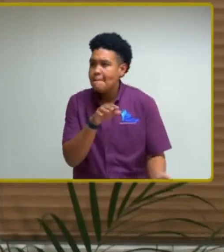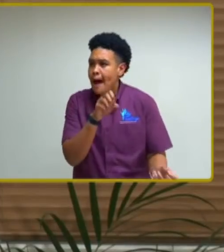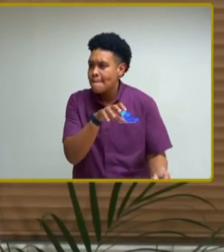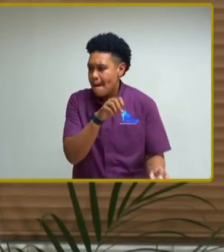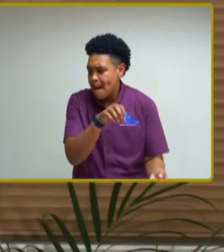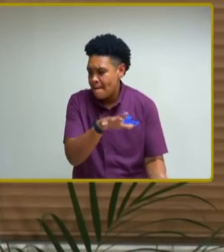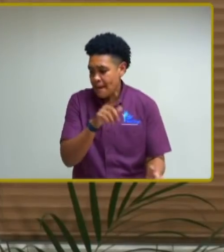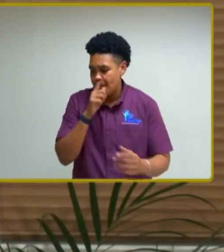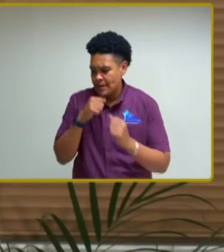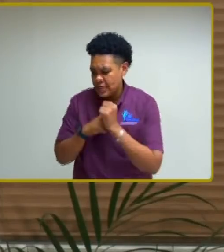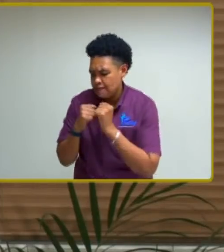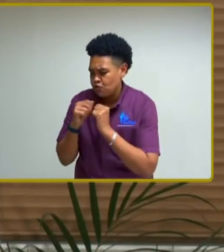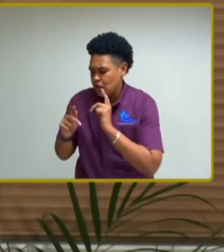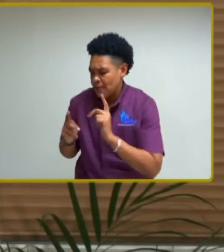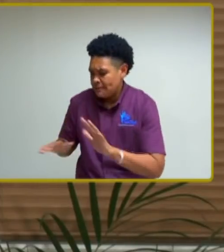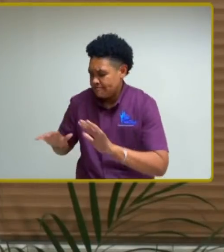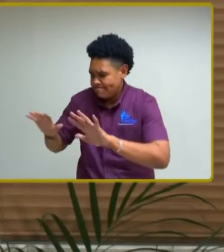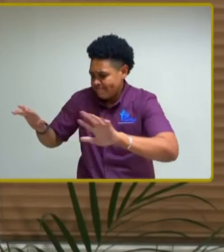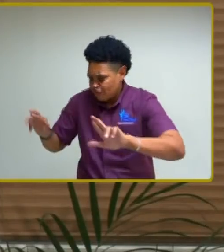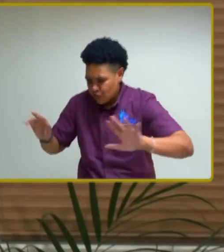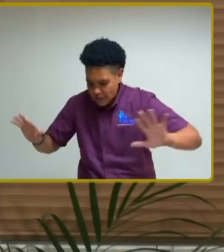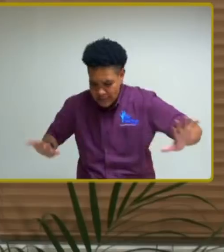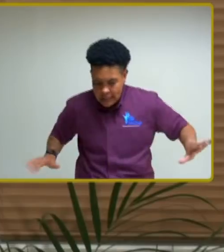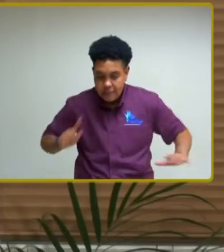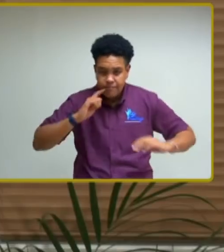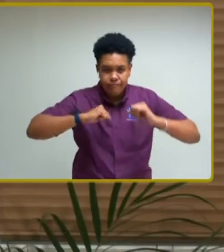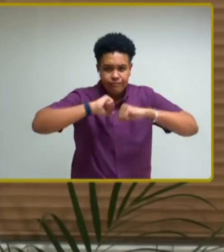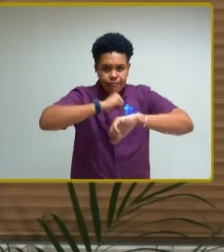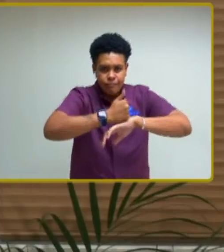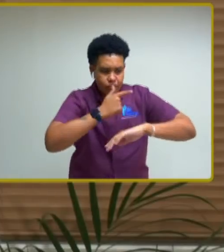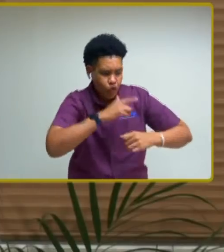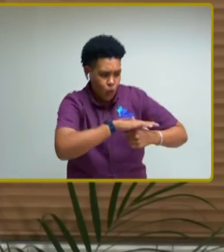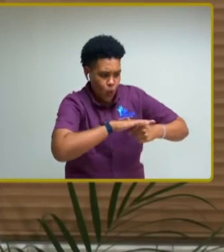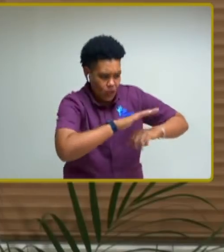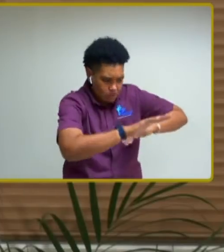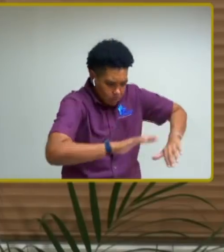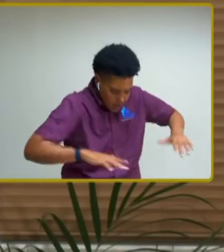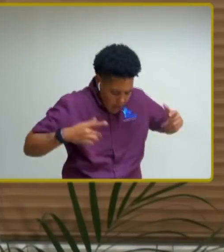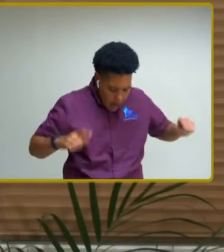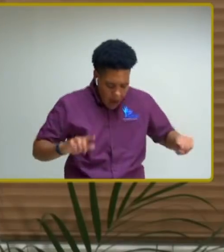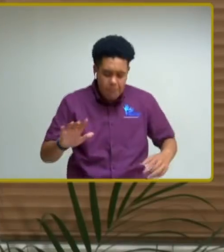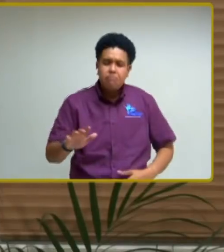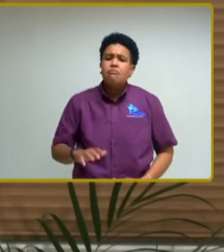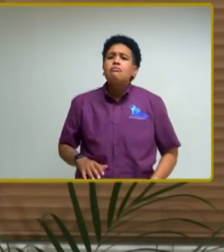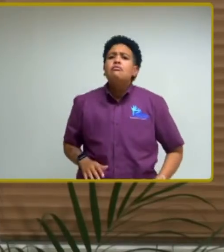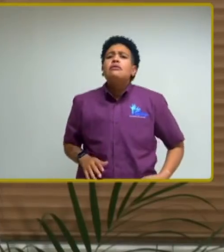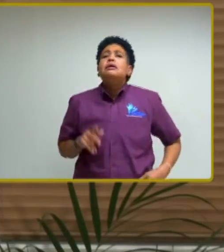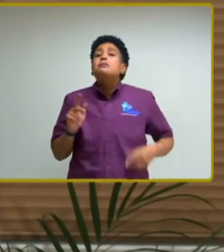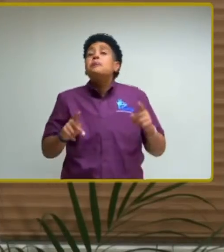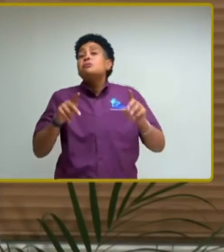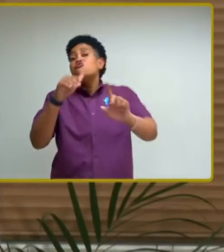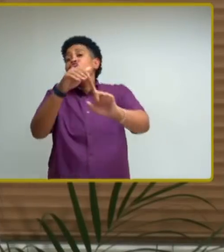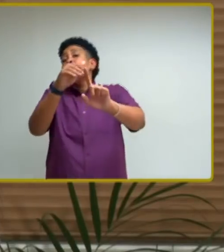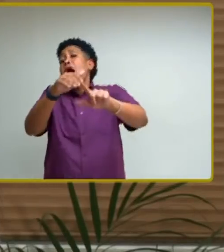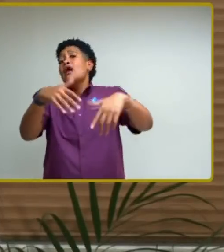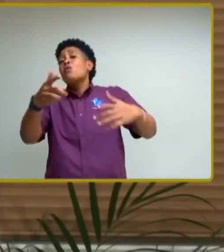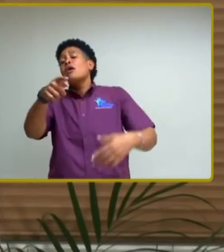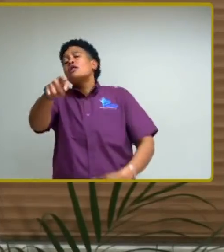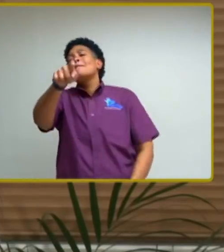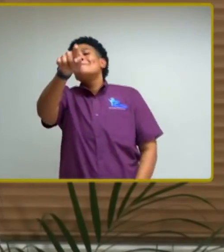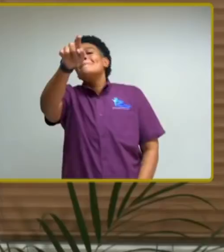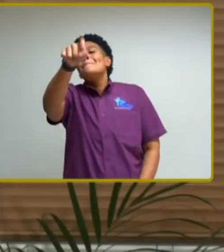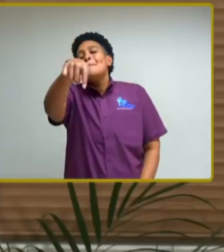terms of the infrastructure, the personnel, the layout of the location. Persons are reminded that they